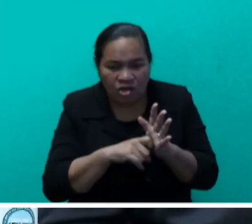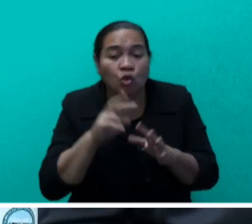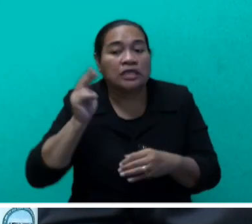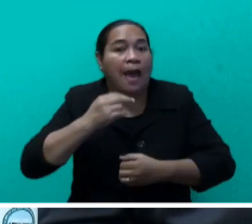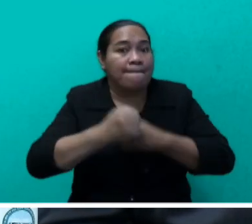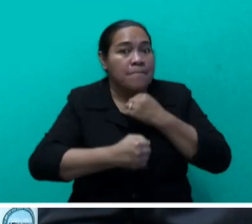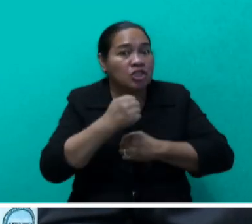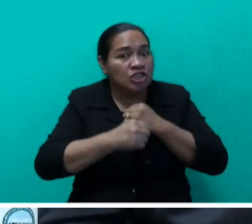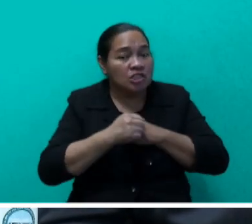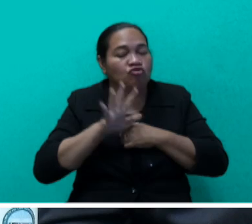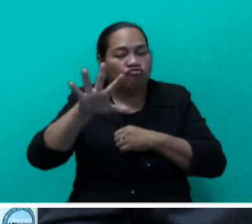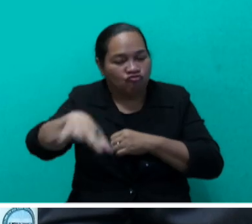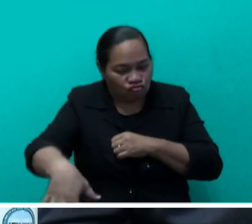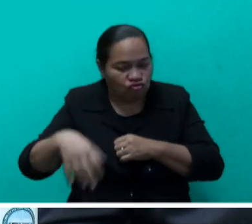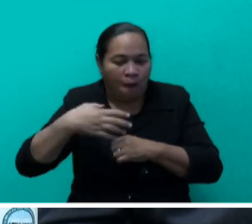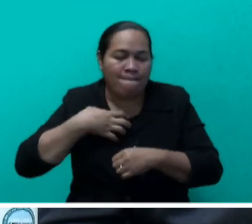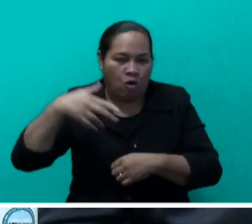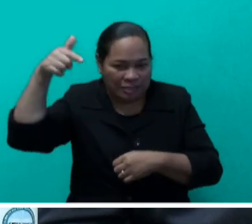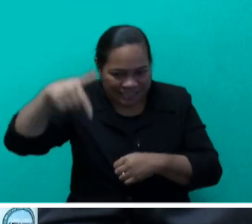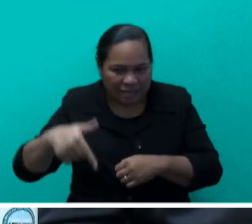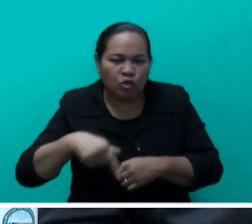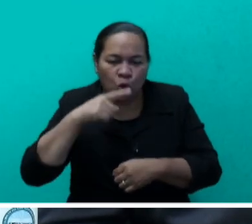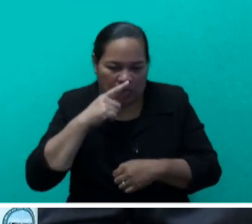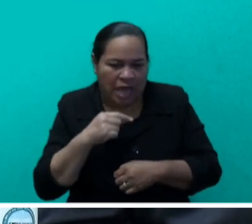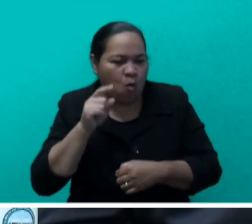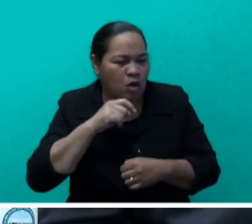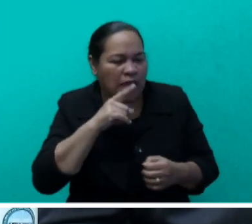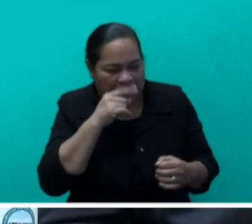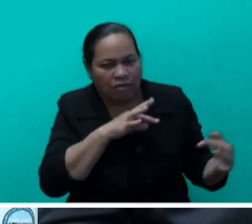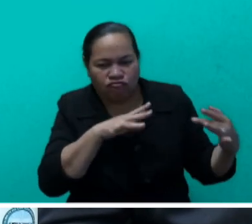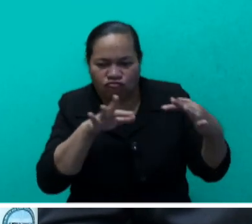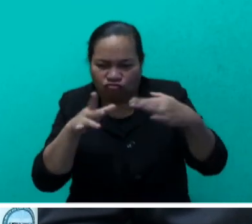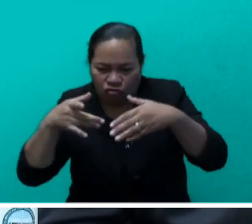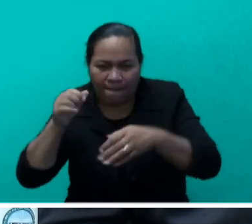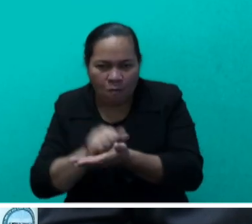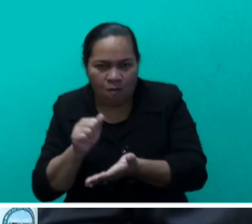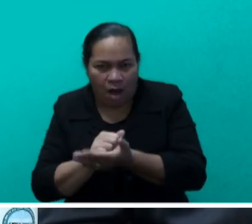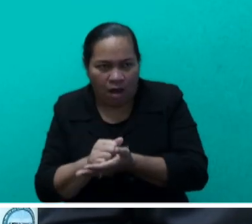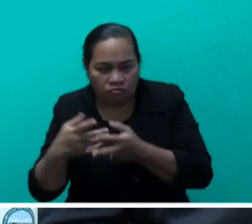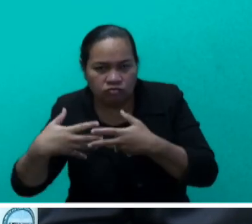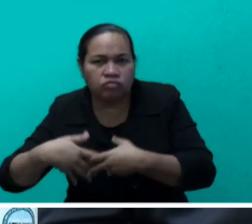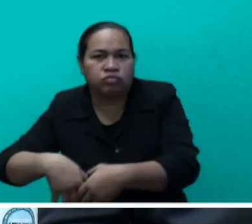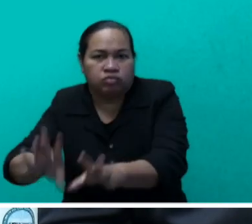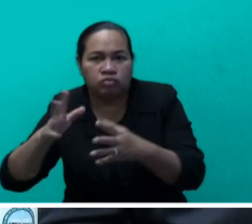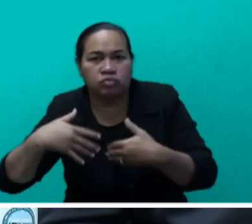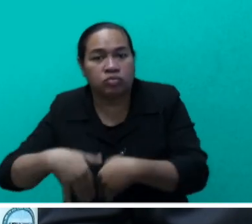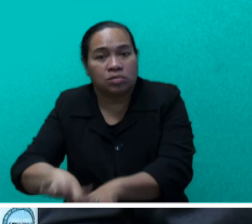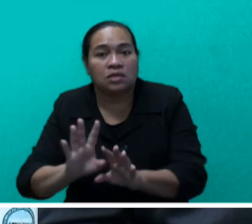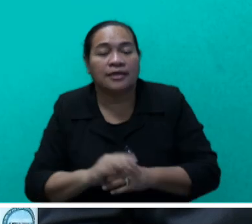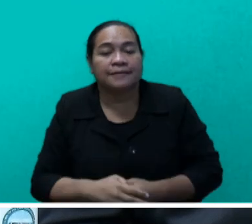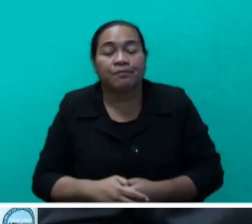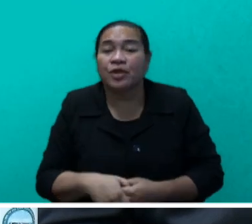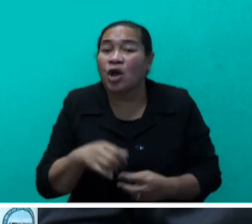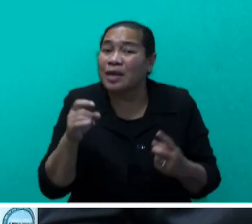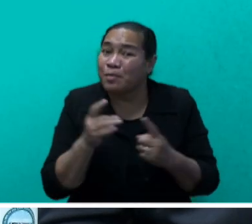Rakiraki once the main rivers are dredged. And also, it's also important to note, Mr. Speaker, sir, that the Ministry